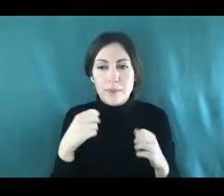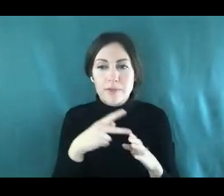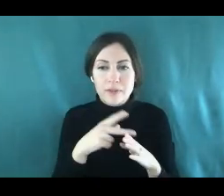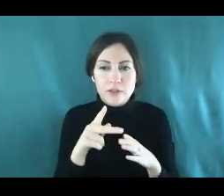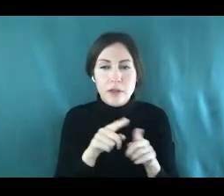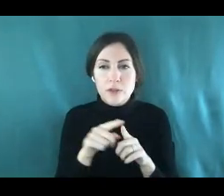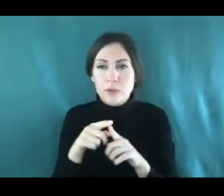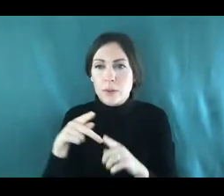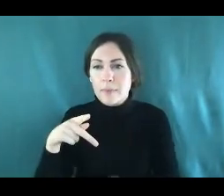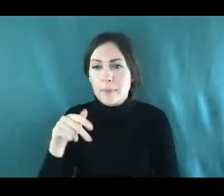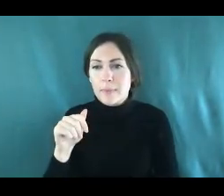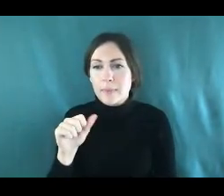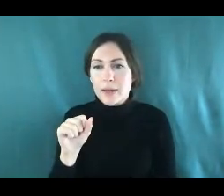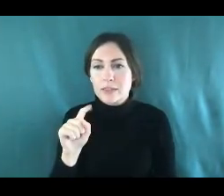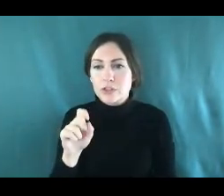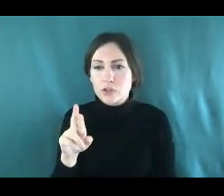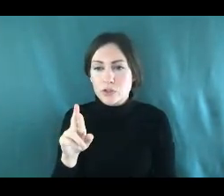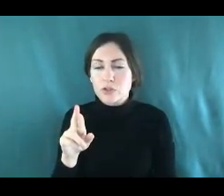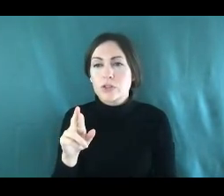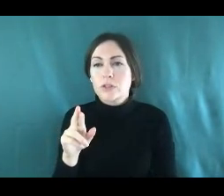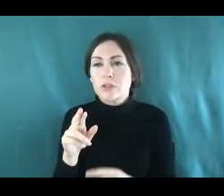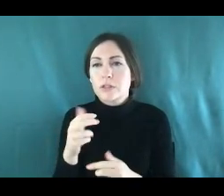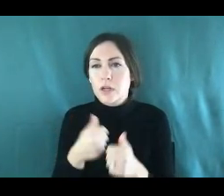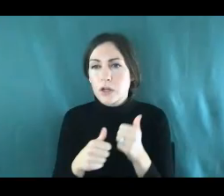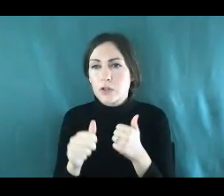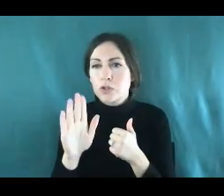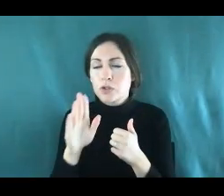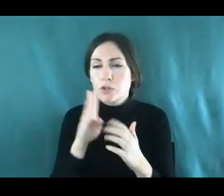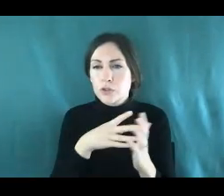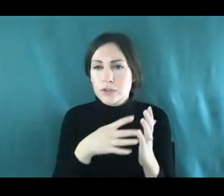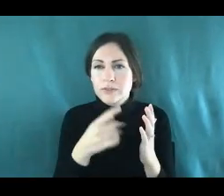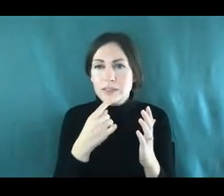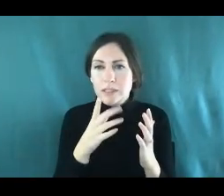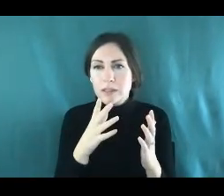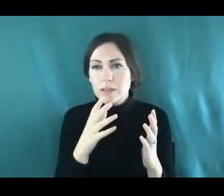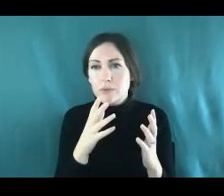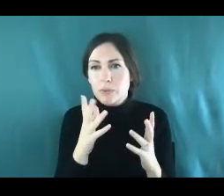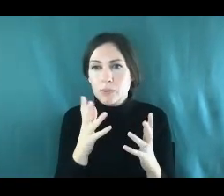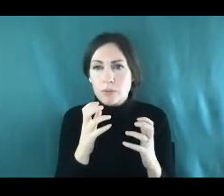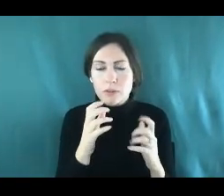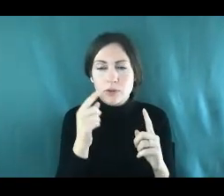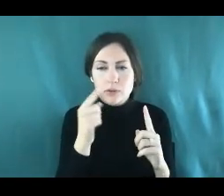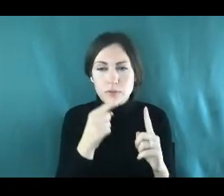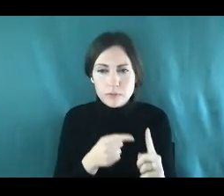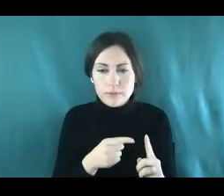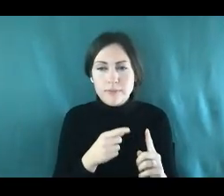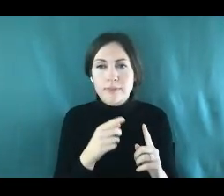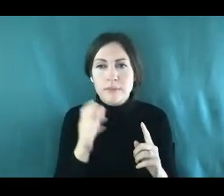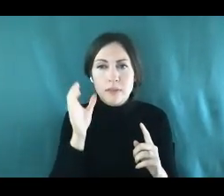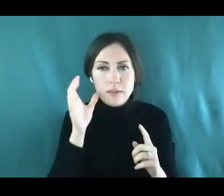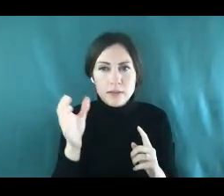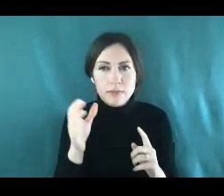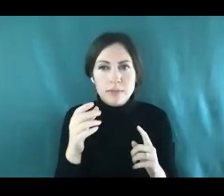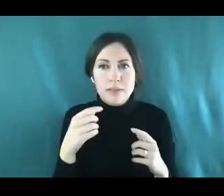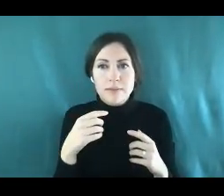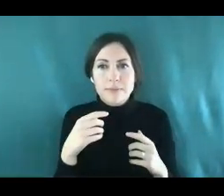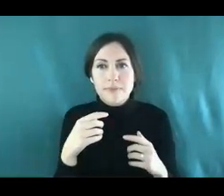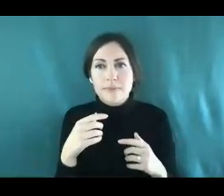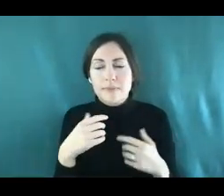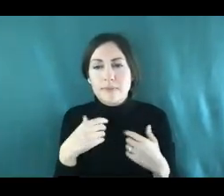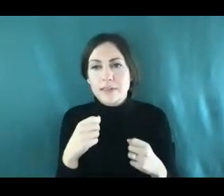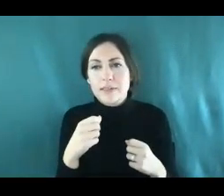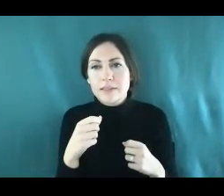pastor. And under your chart of saying, a key concept to keep, let's think that health is the state of complete